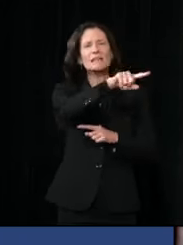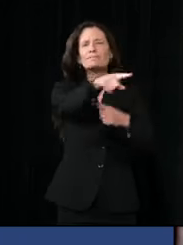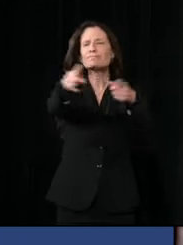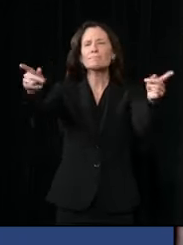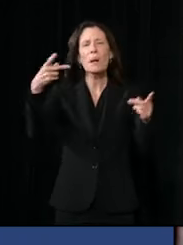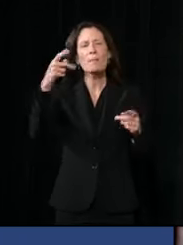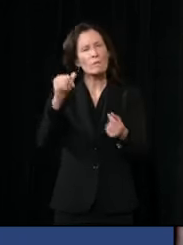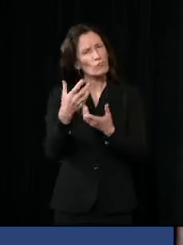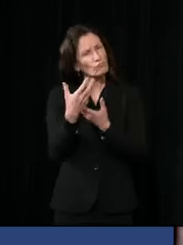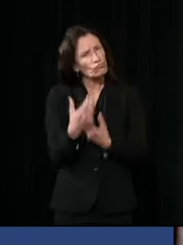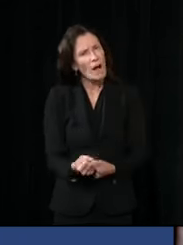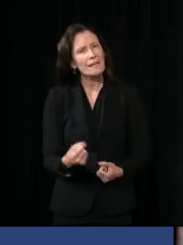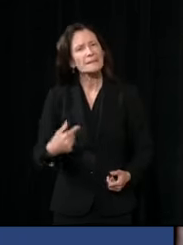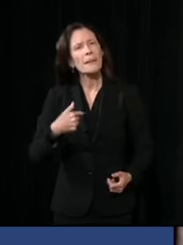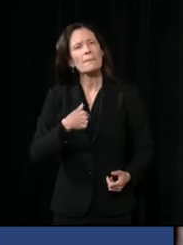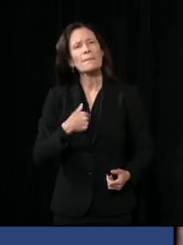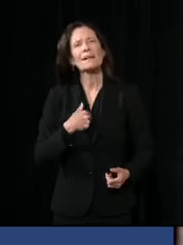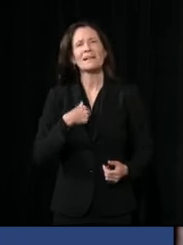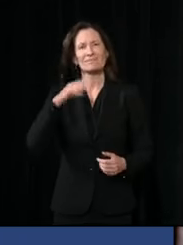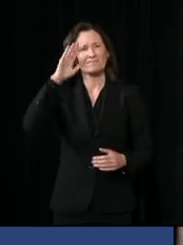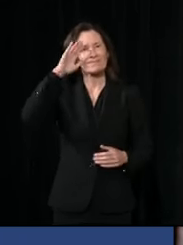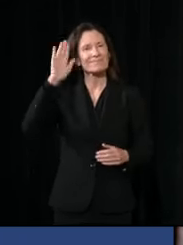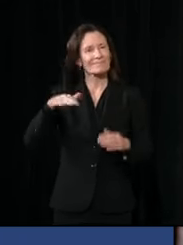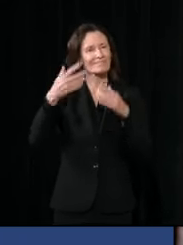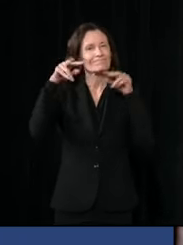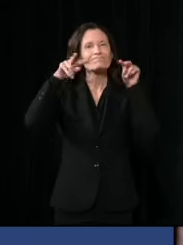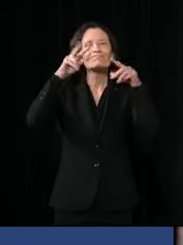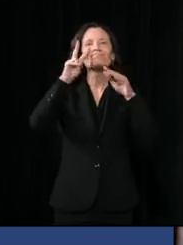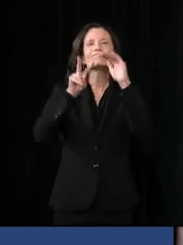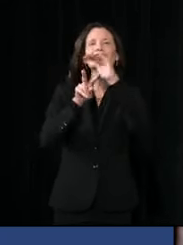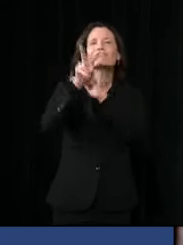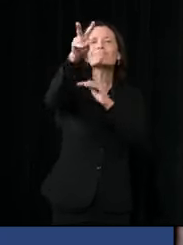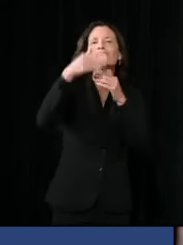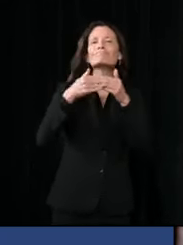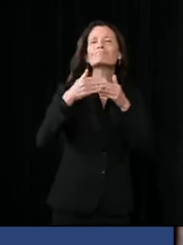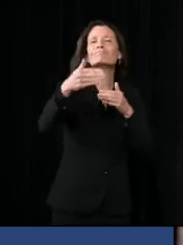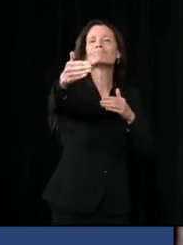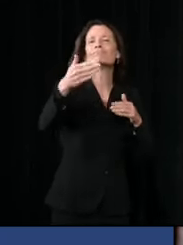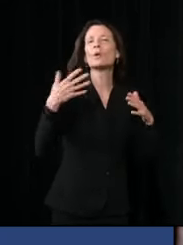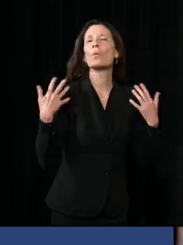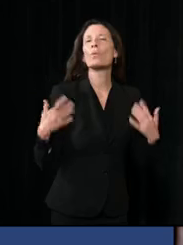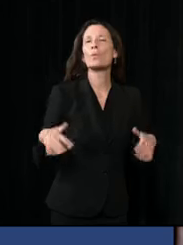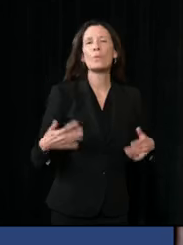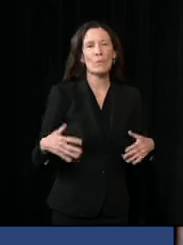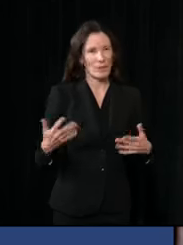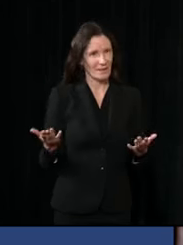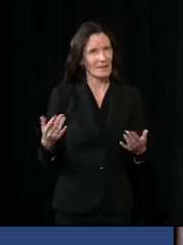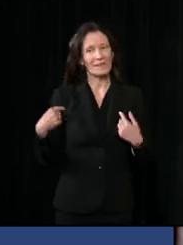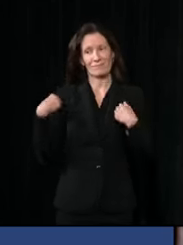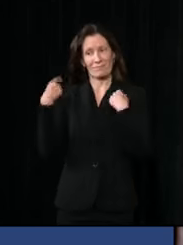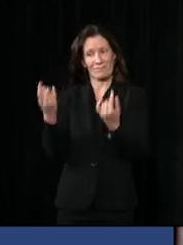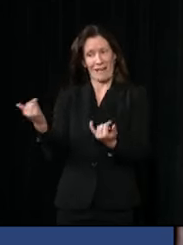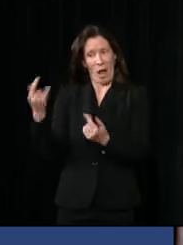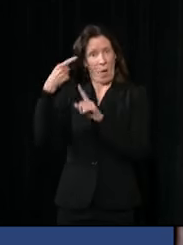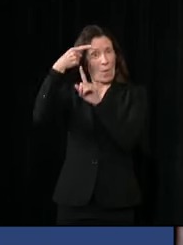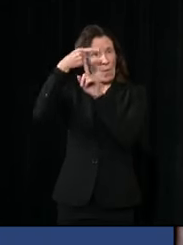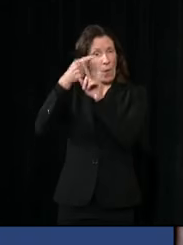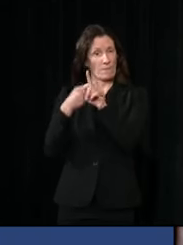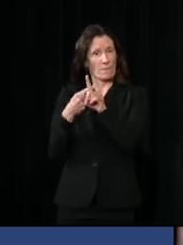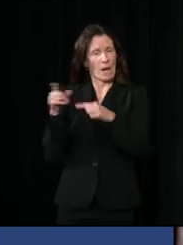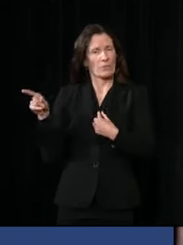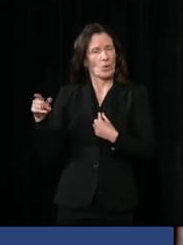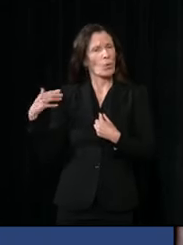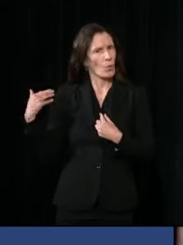have foreseen what I and reality have asked of you in the last month. I asked for you to close schools